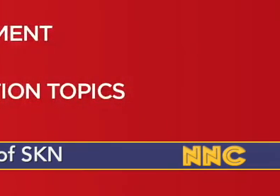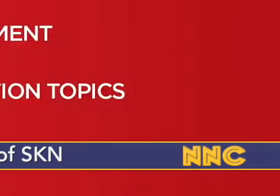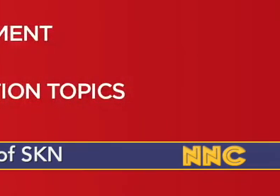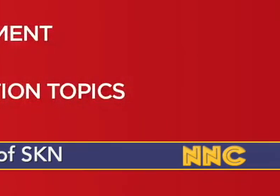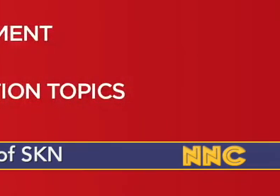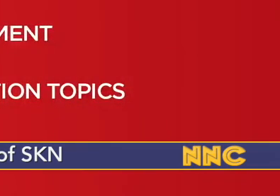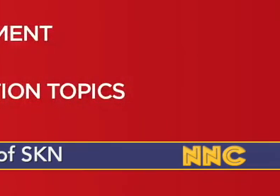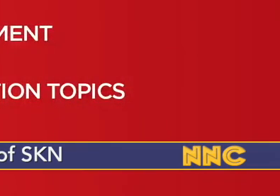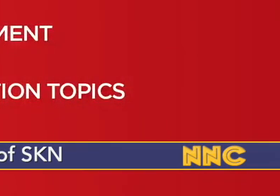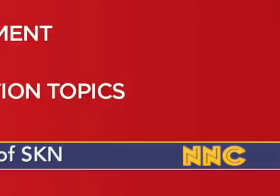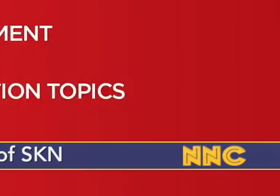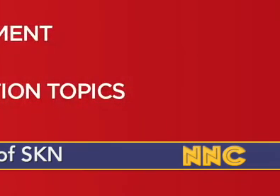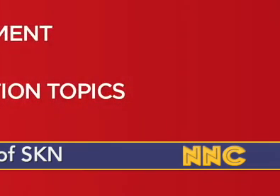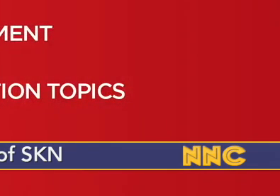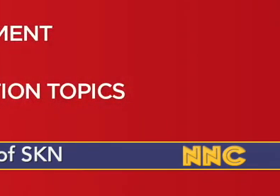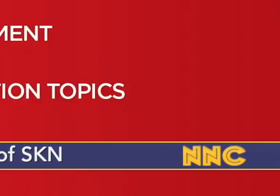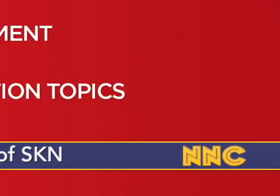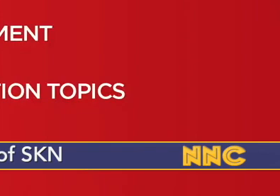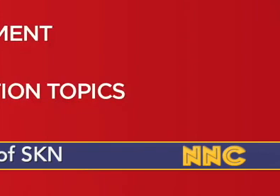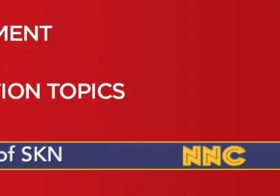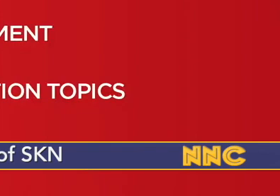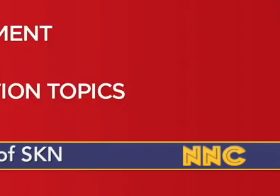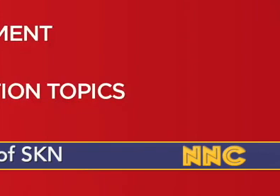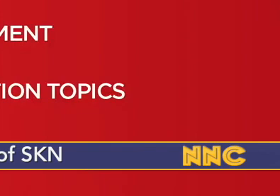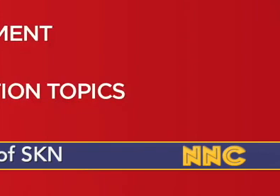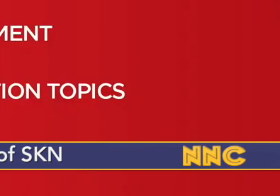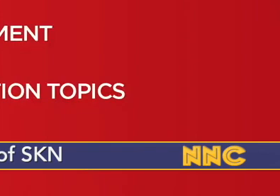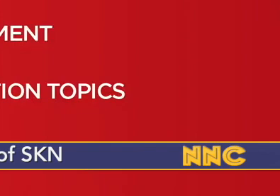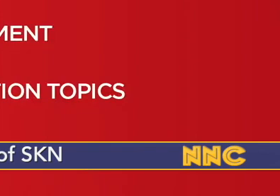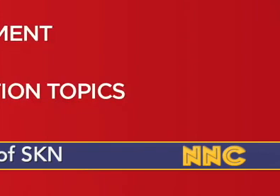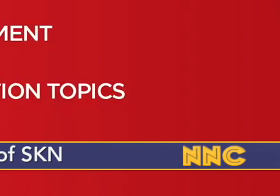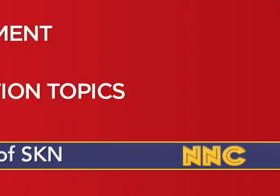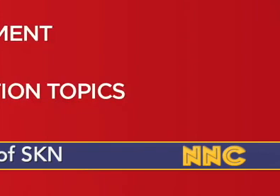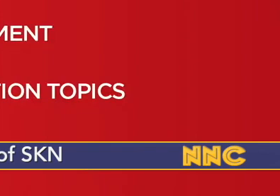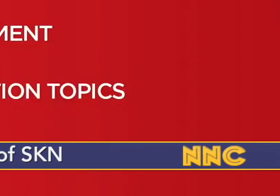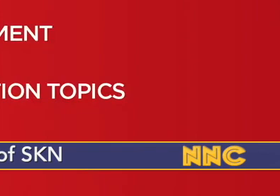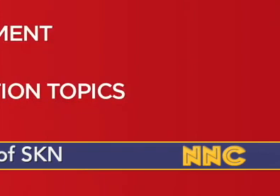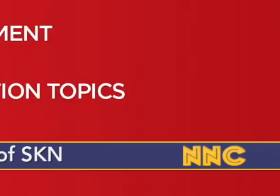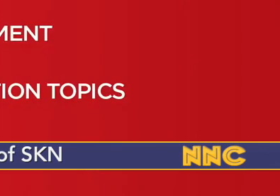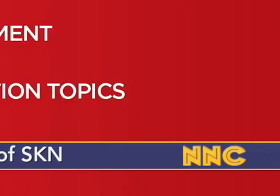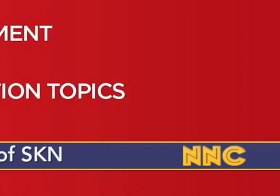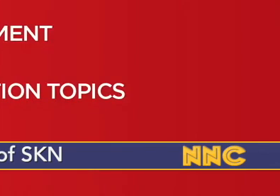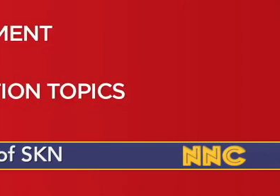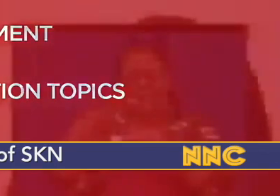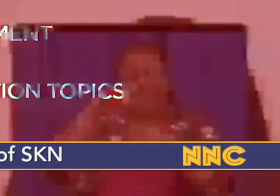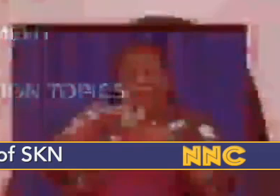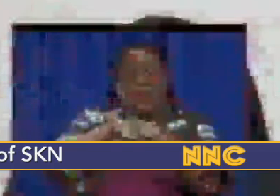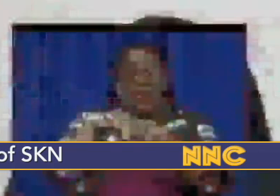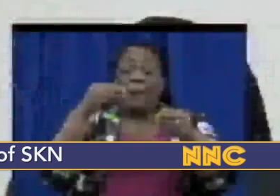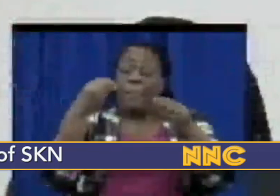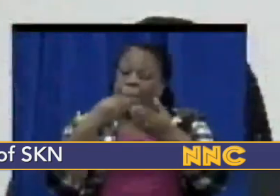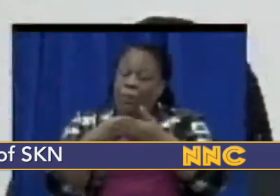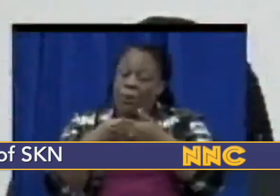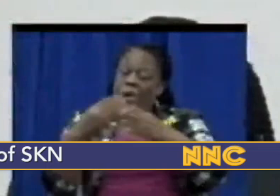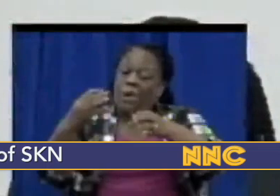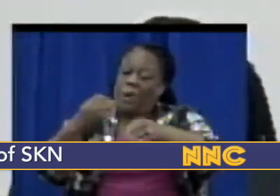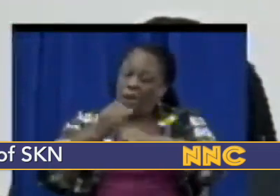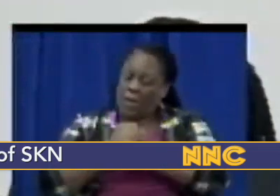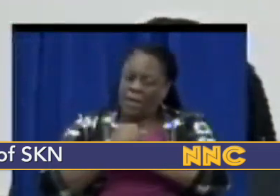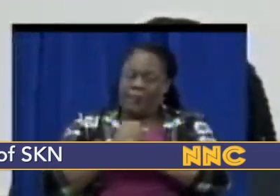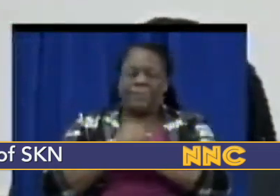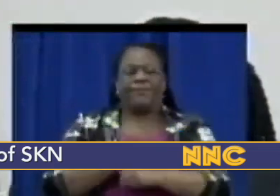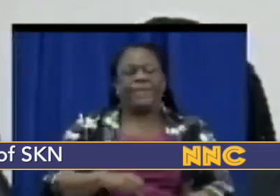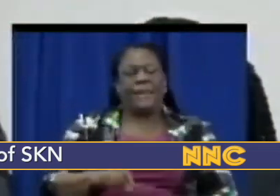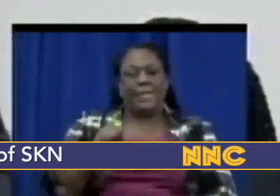the poorest of the poor will see an increase in their amounts. The minimum